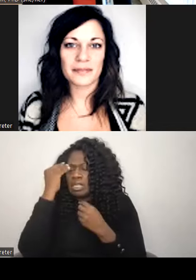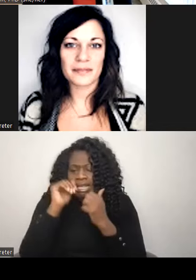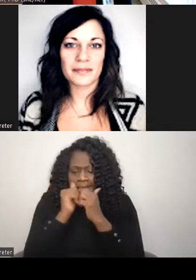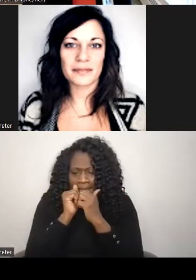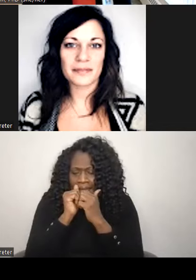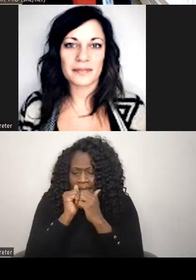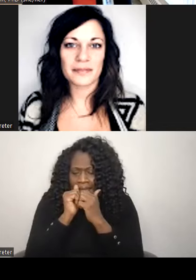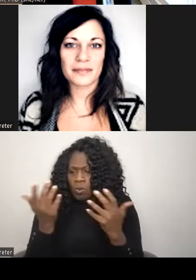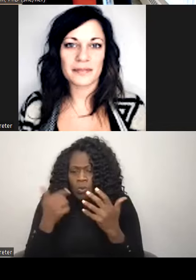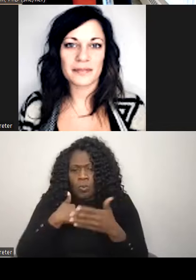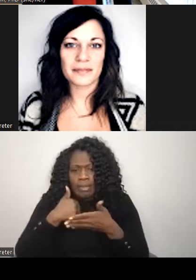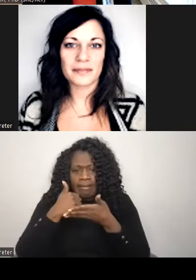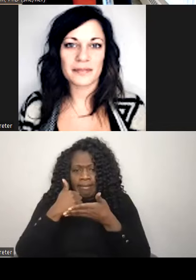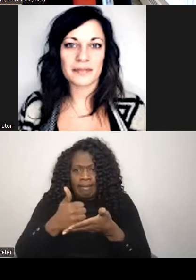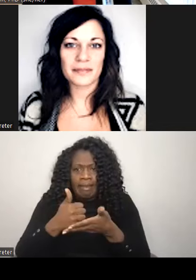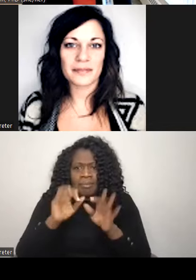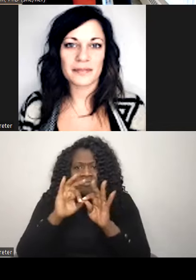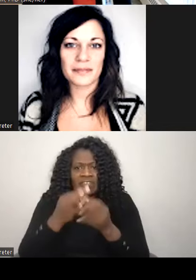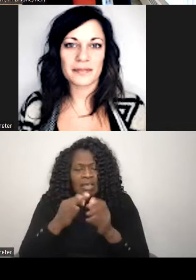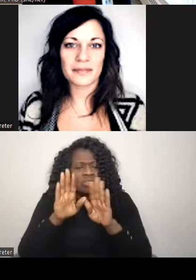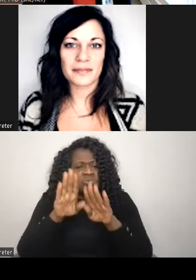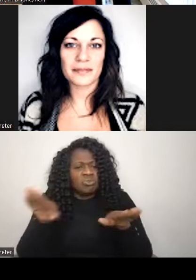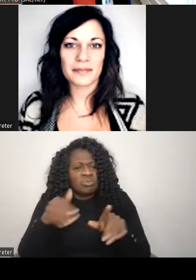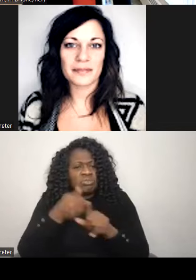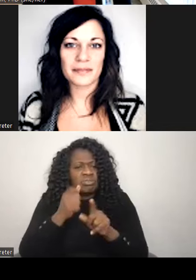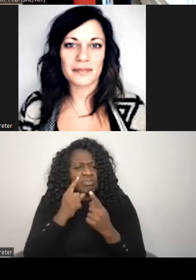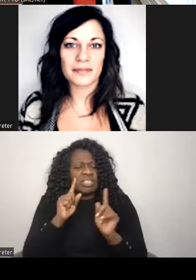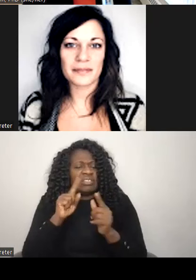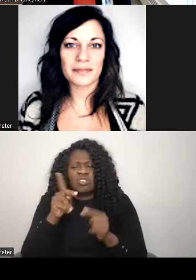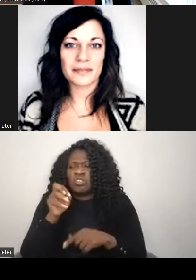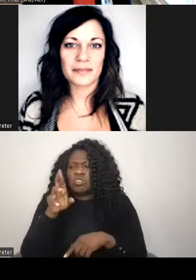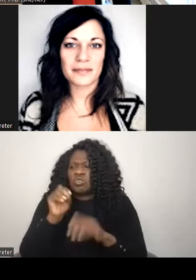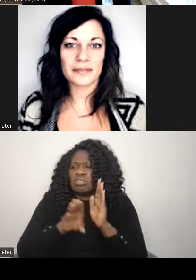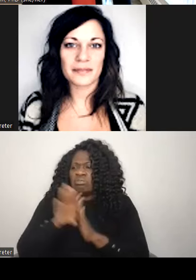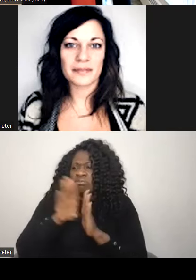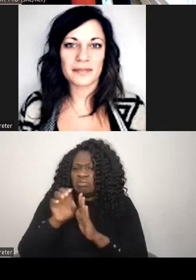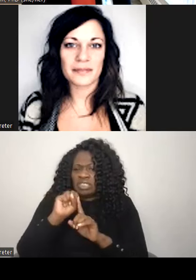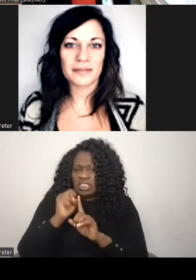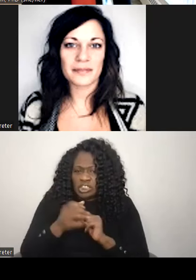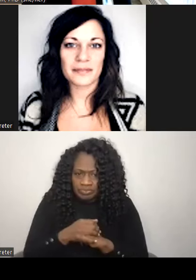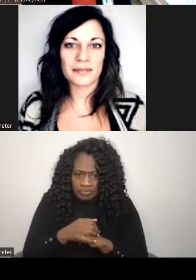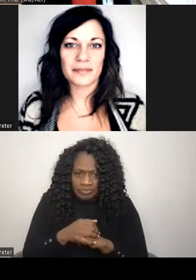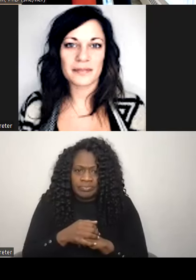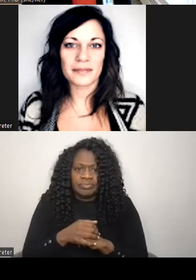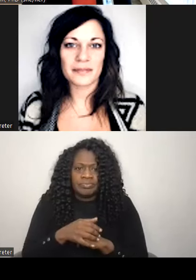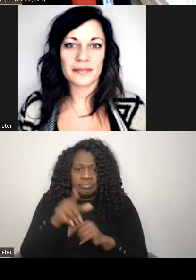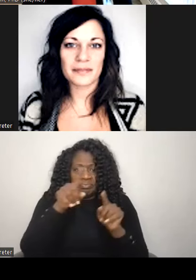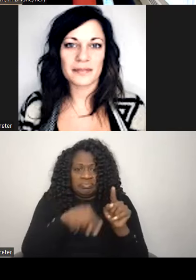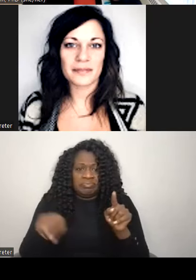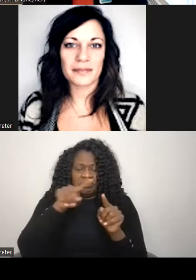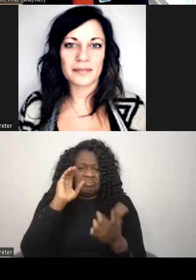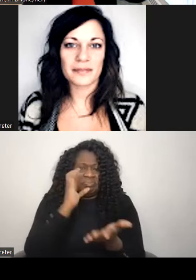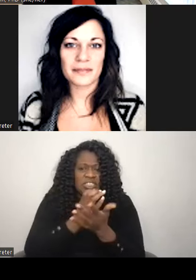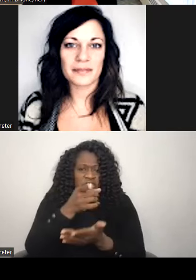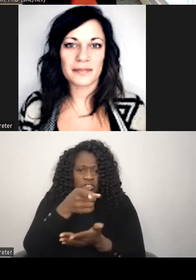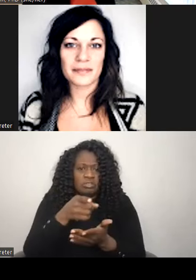we help families and children who are affected by neurodevelopmental conditions. This is an image that